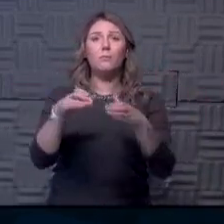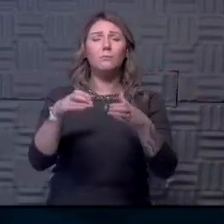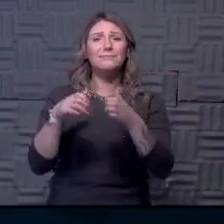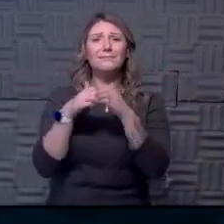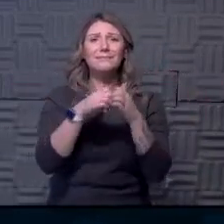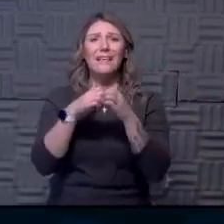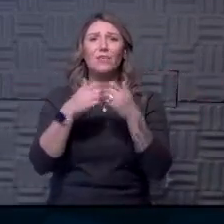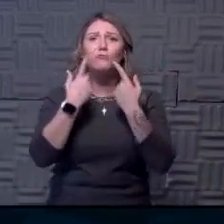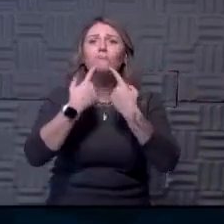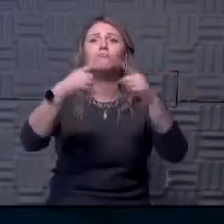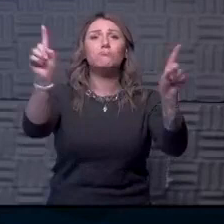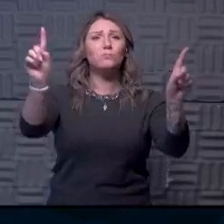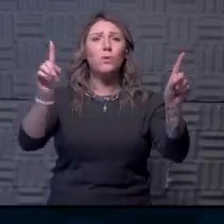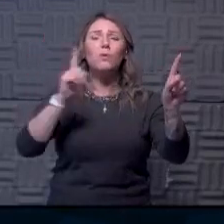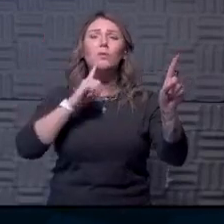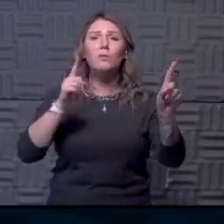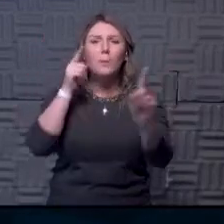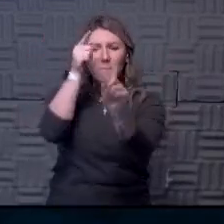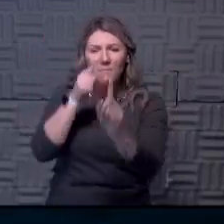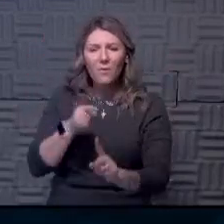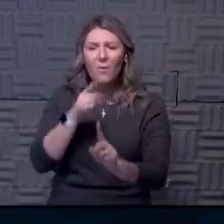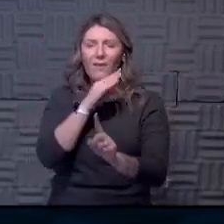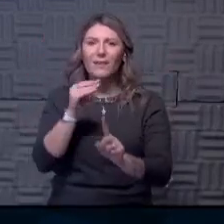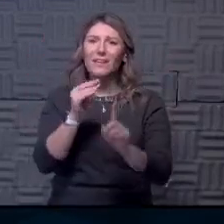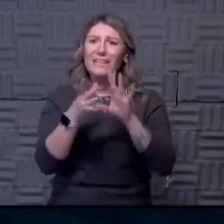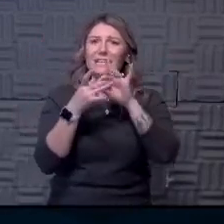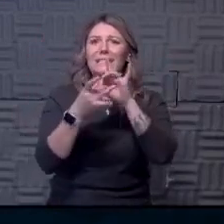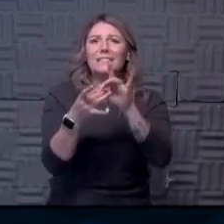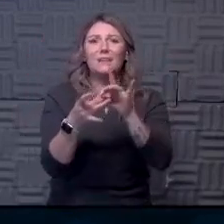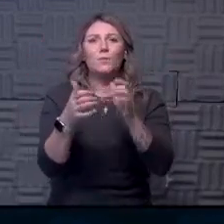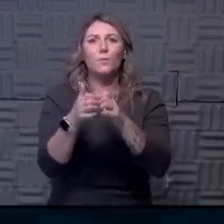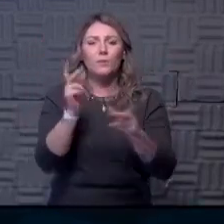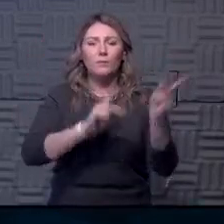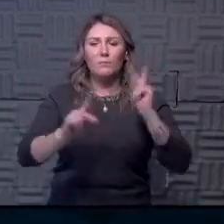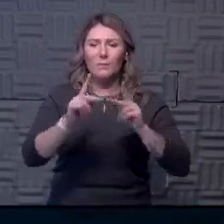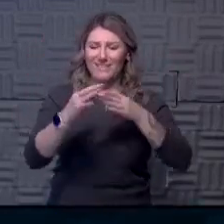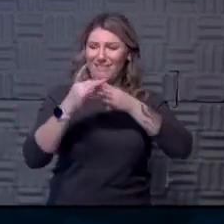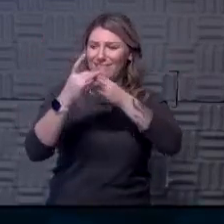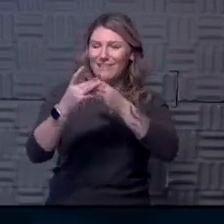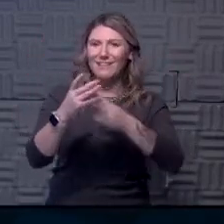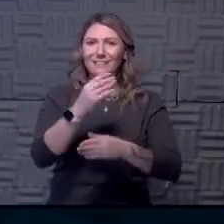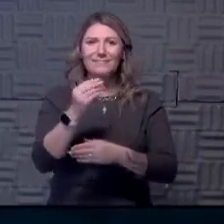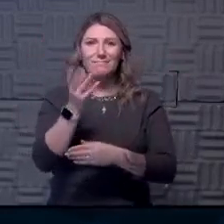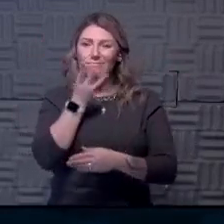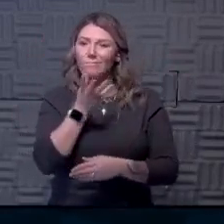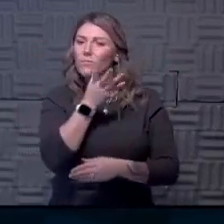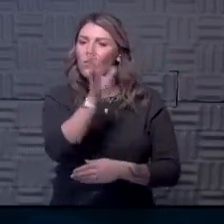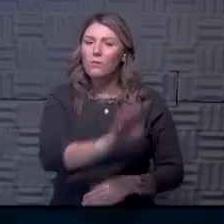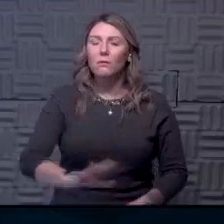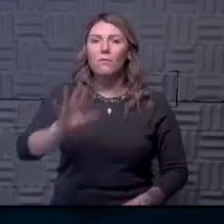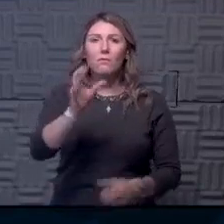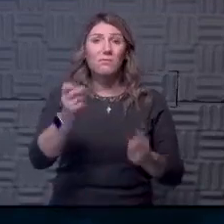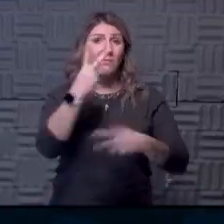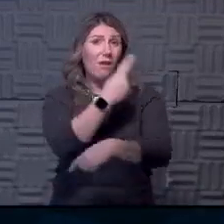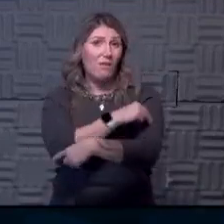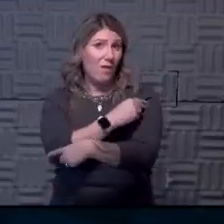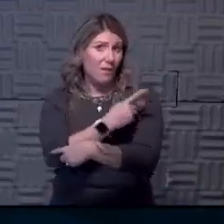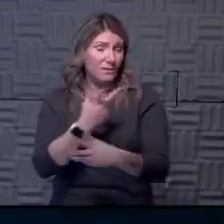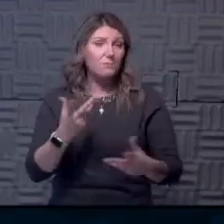guess connection is going to be a key piece on this, connecting with those leaders on rural areas. A lot of the hospitals, they